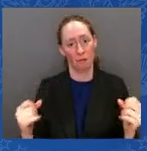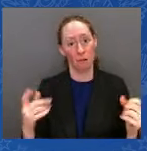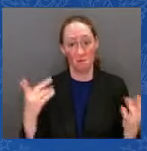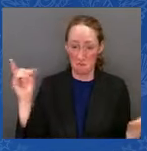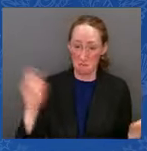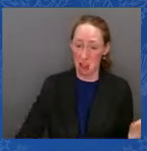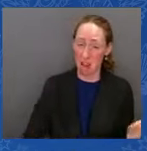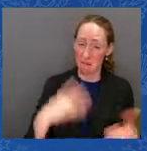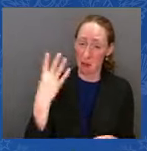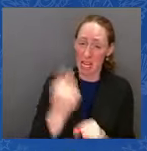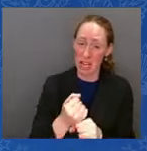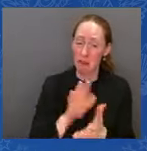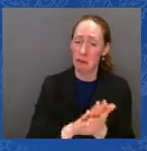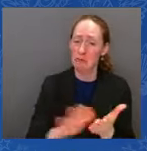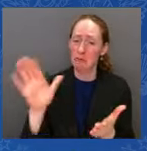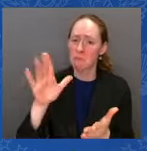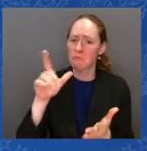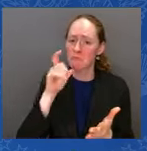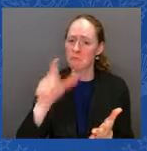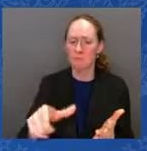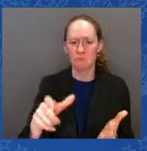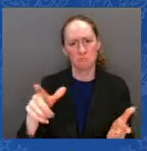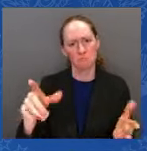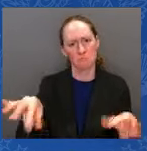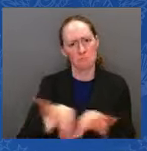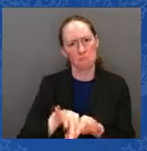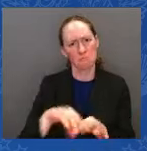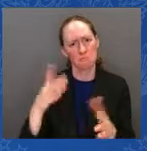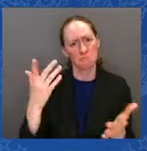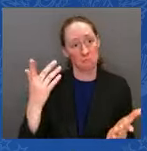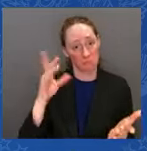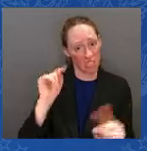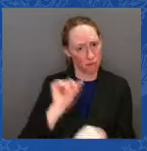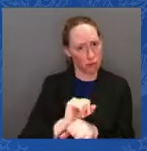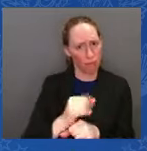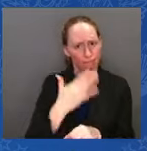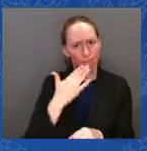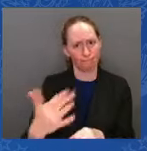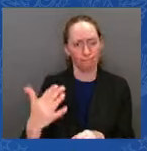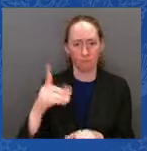average pay is going to be? Close to $100,000. You don't need a college degree.